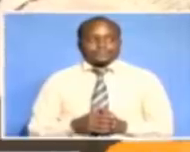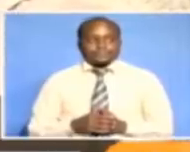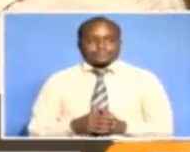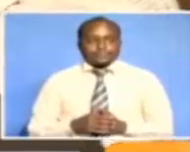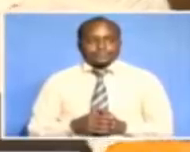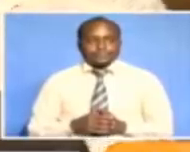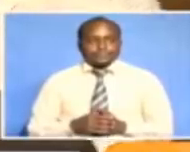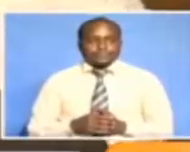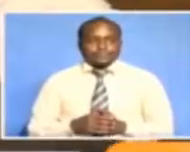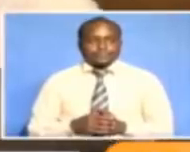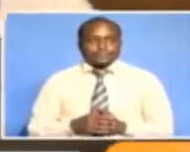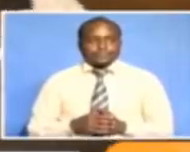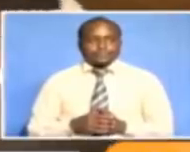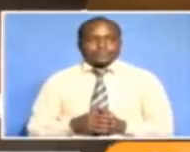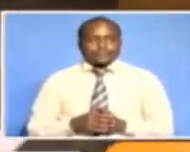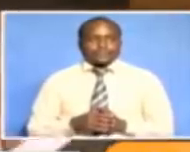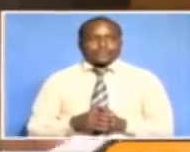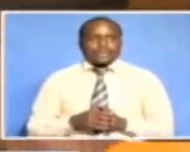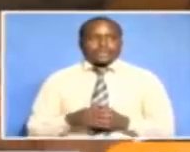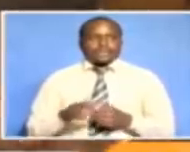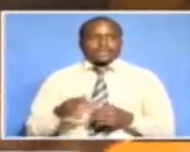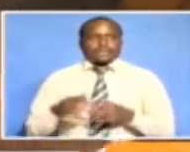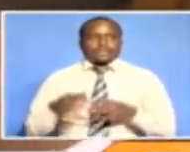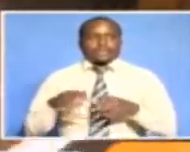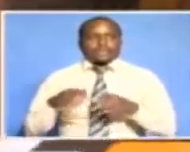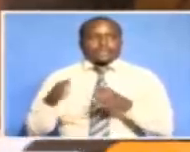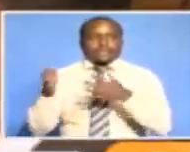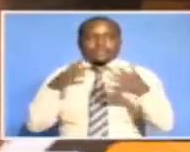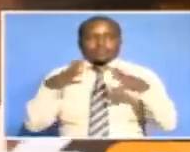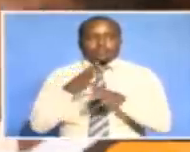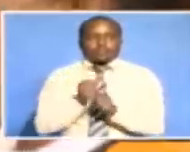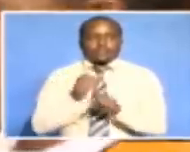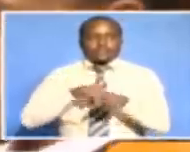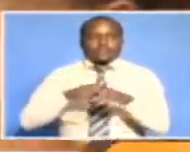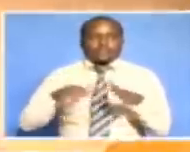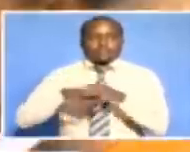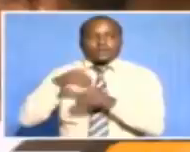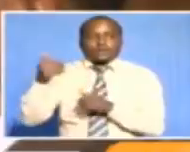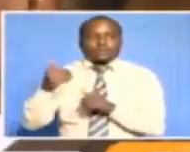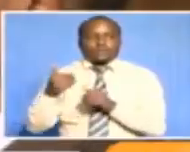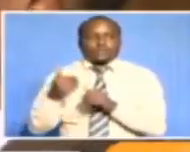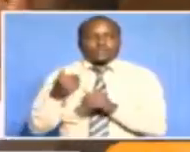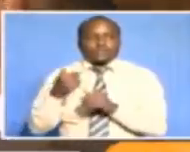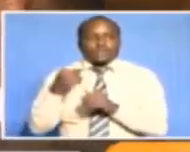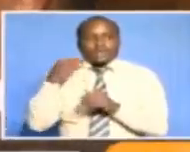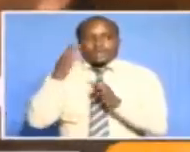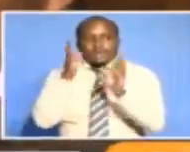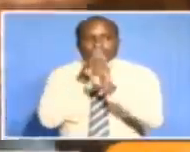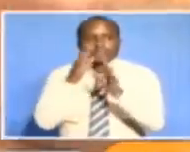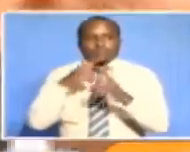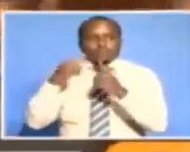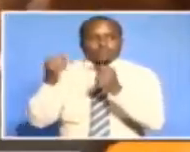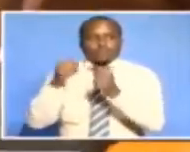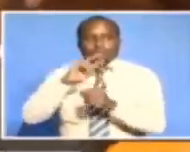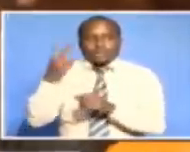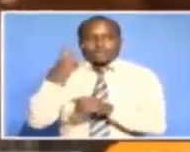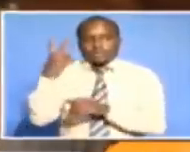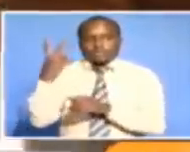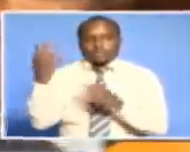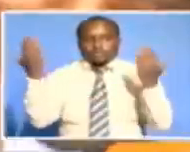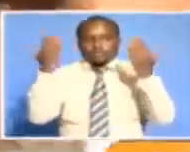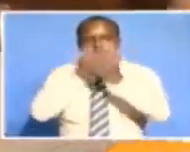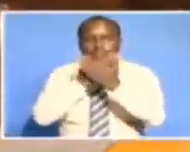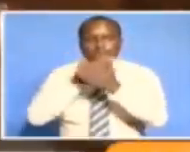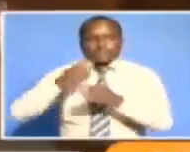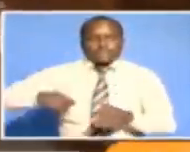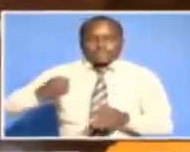The air of confidence as Governor Okoth Obado walked out of court, masking the fact that he was headed for another two nights at the industrial